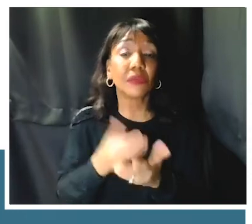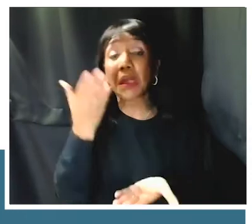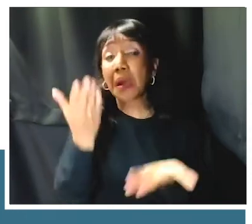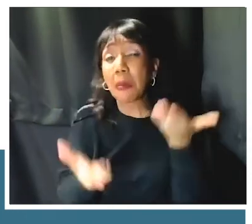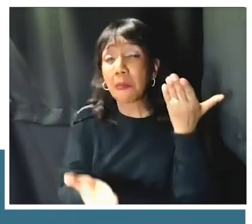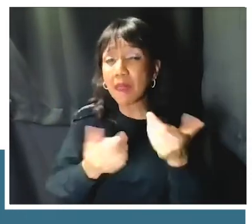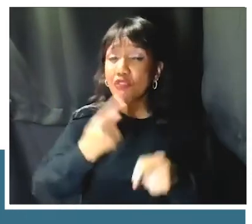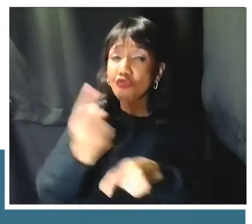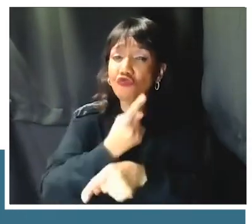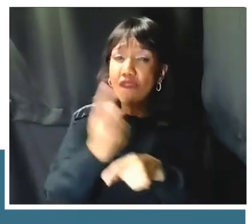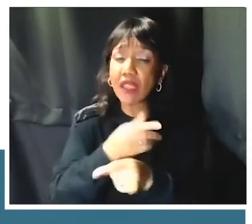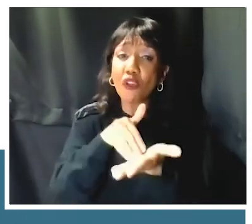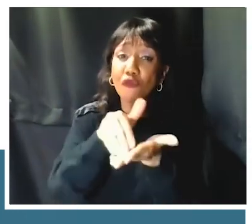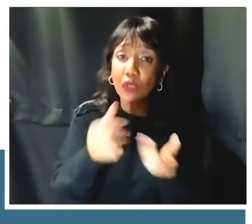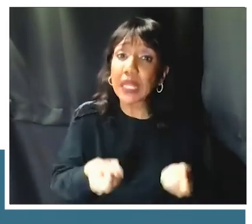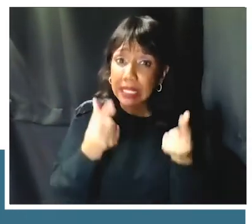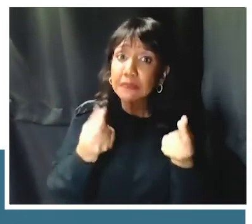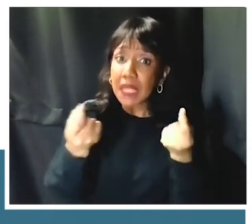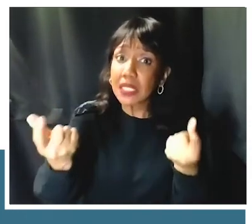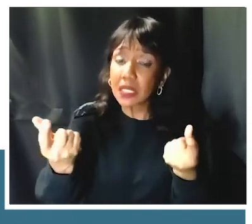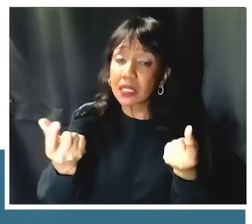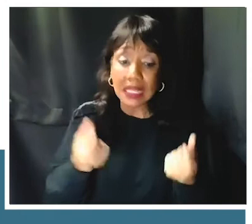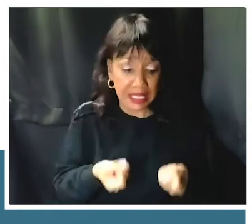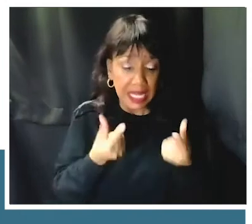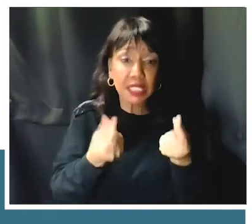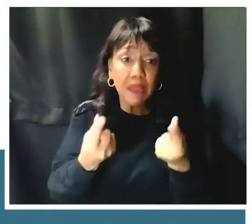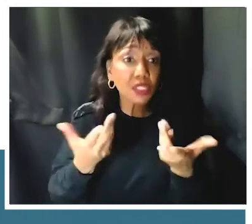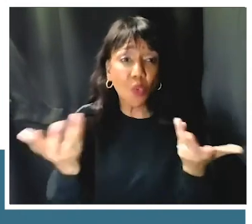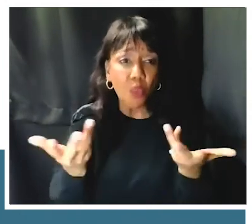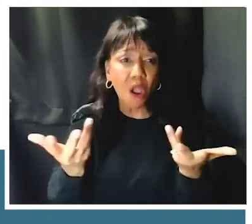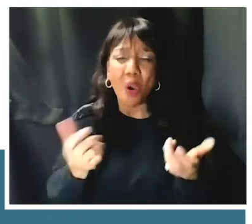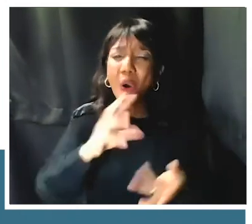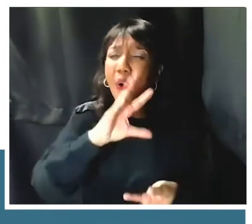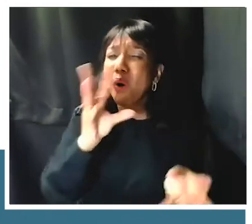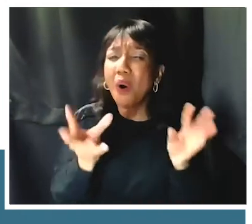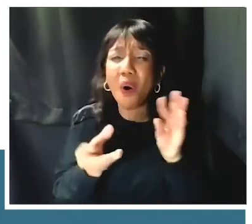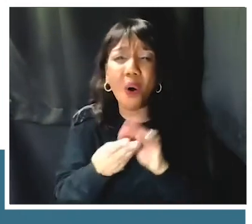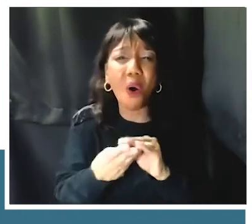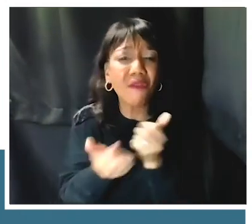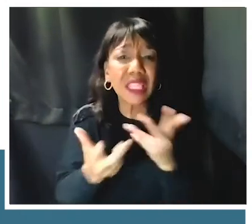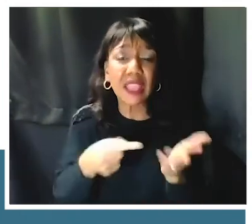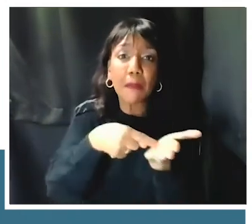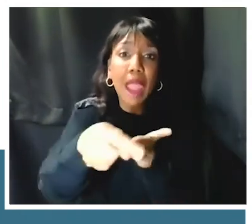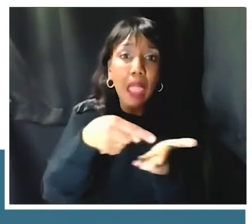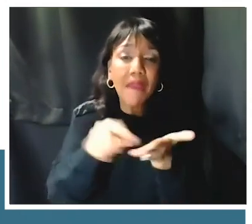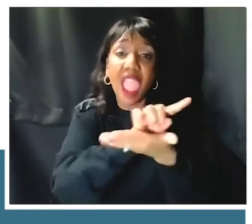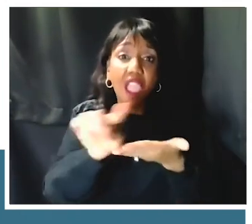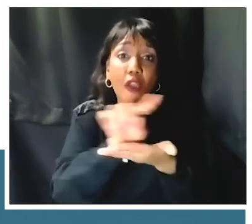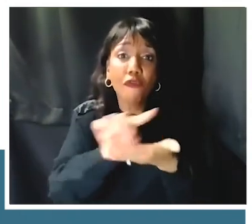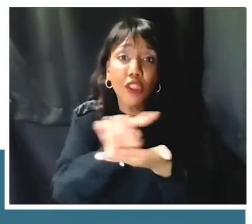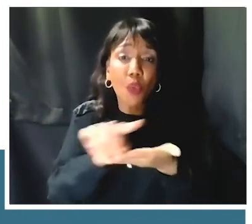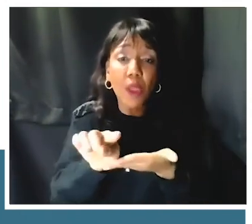You may have regular or frequent expenses. These expenses include all of your expenses that must be paid every